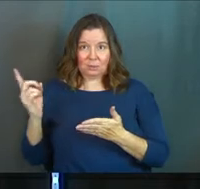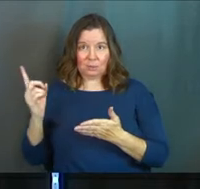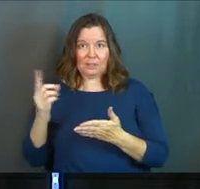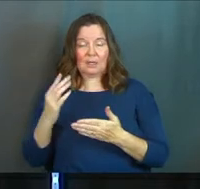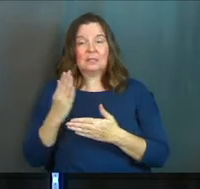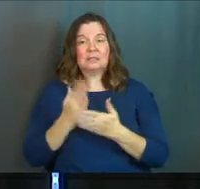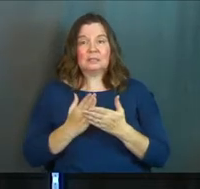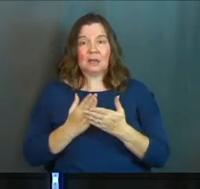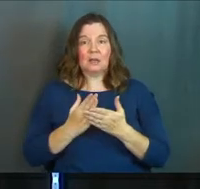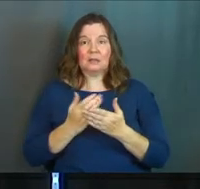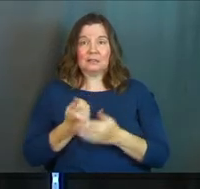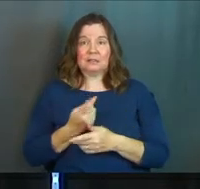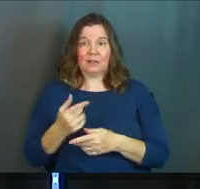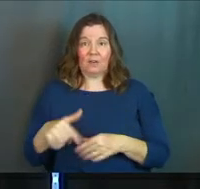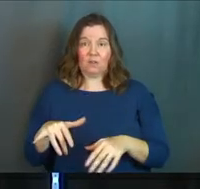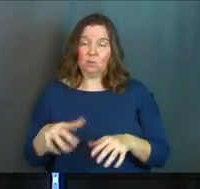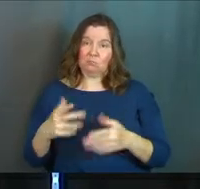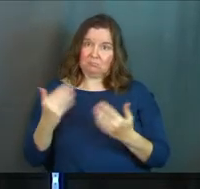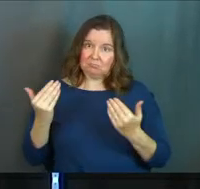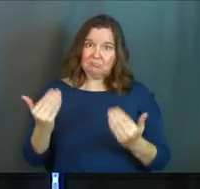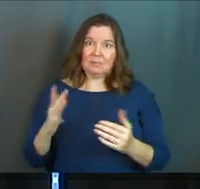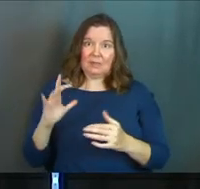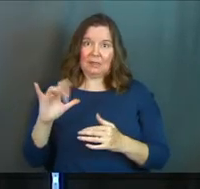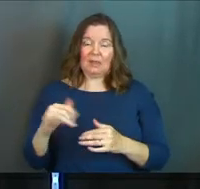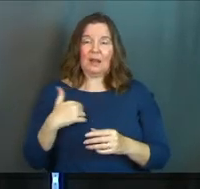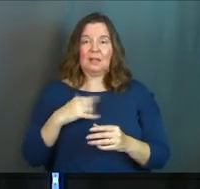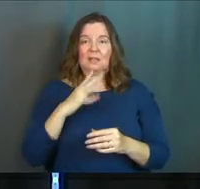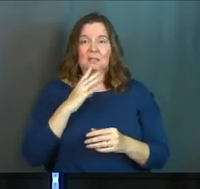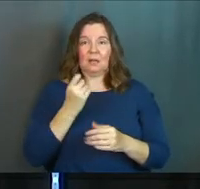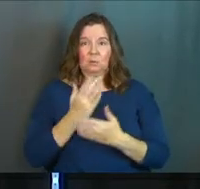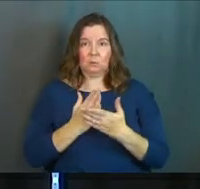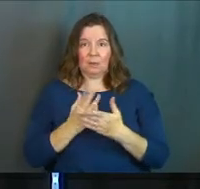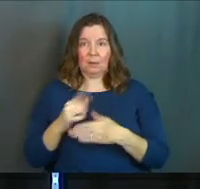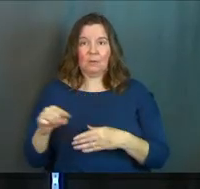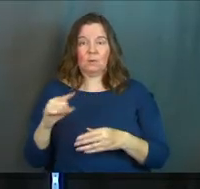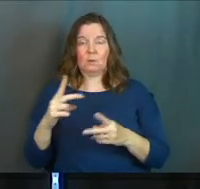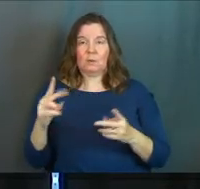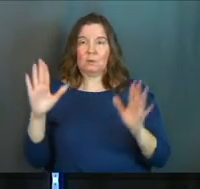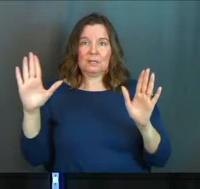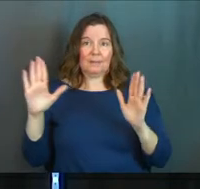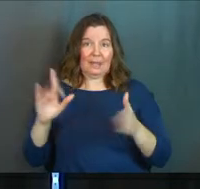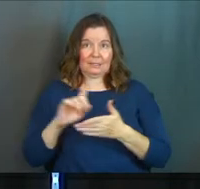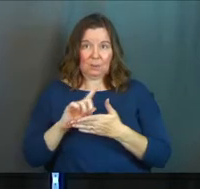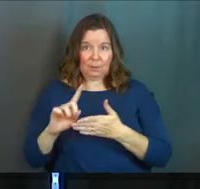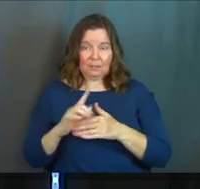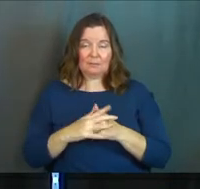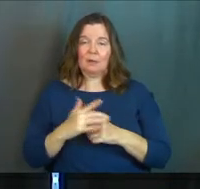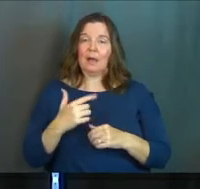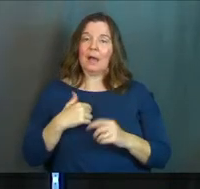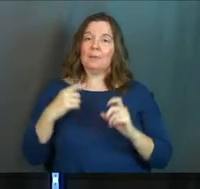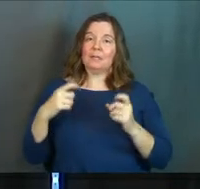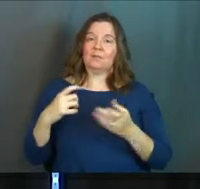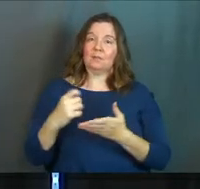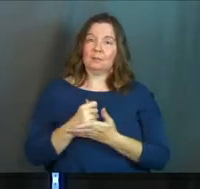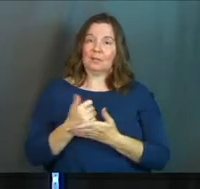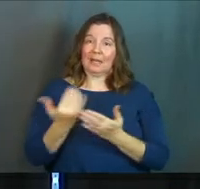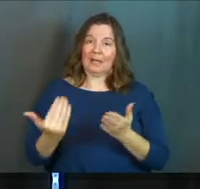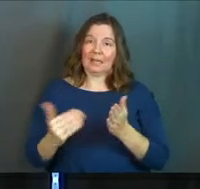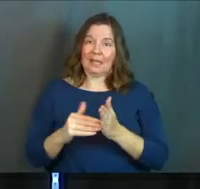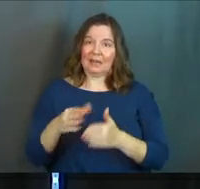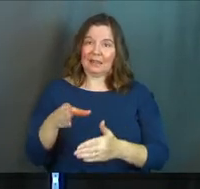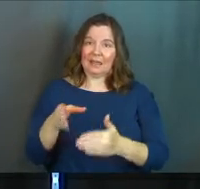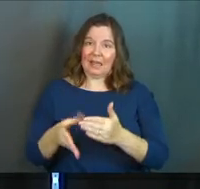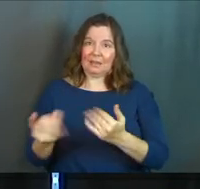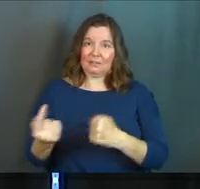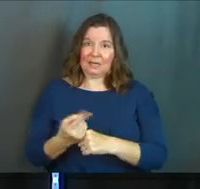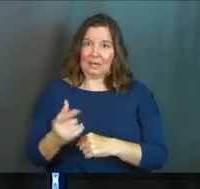week. And several of you took advantage of that. I got to talk to some of you. It was an amazing week. I'm going to give you that opportunity again